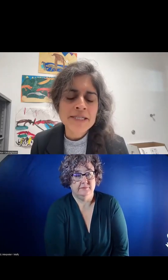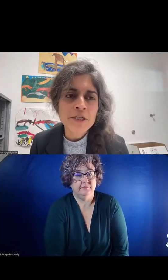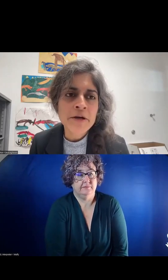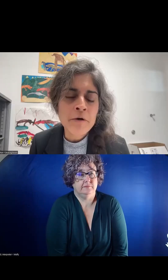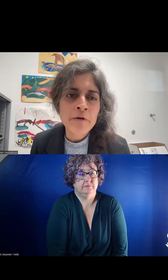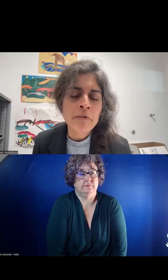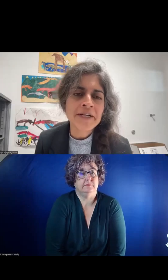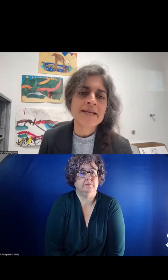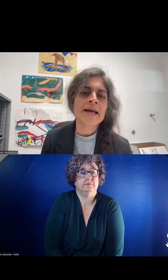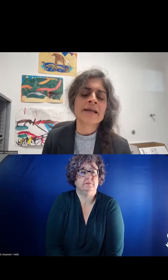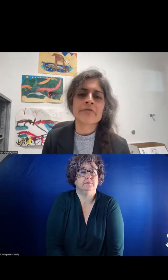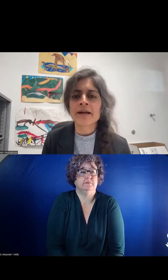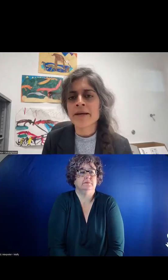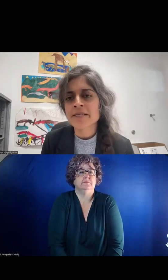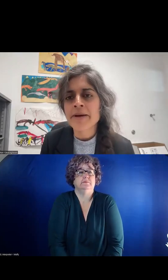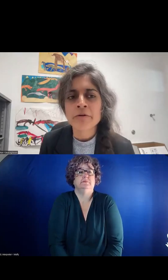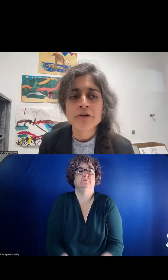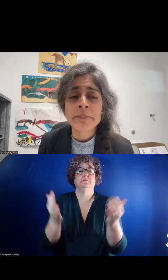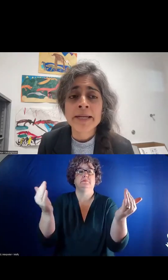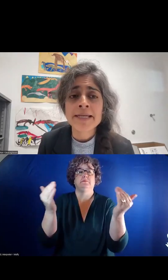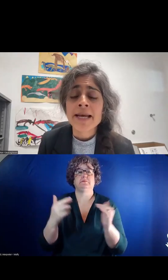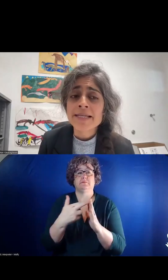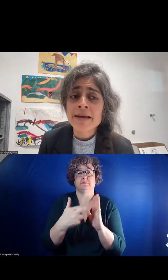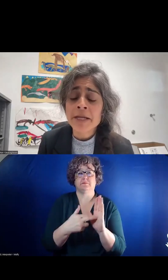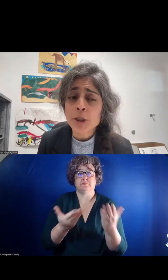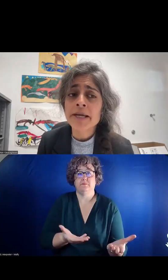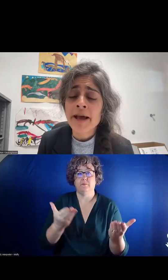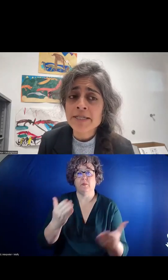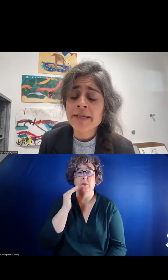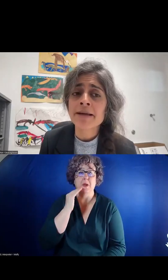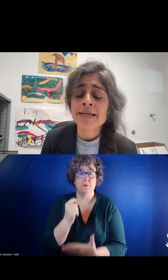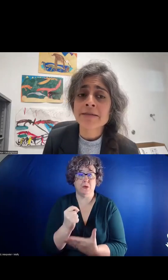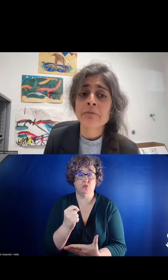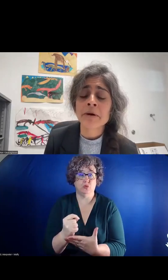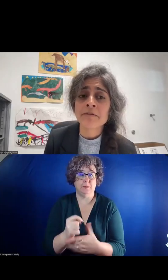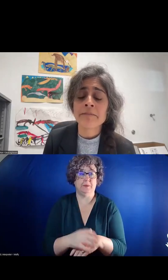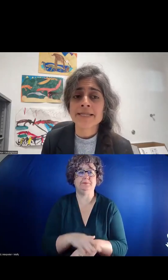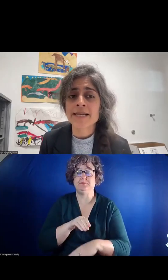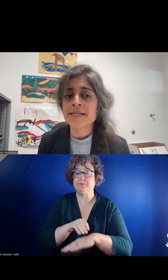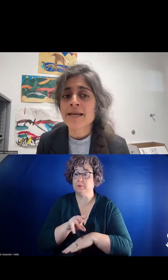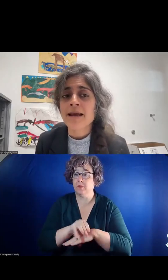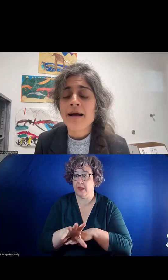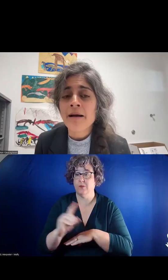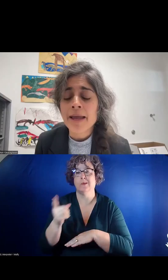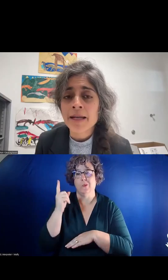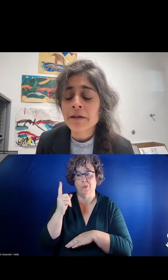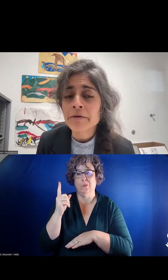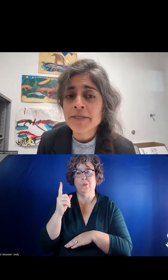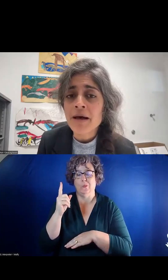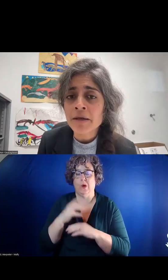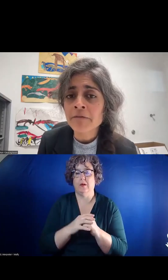So let's just go over what is guideline recommended tobacco treatment. As I mentioned, counseling is one of the mainstays.